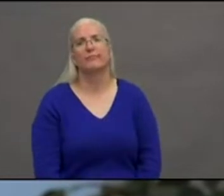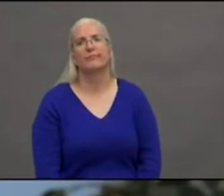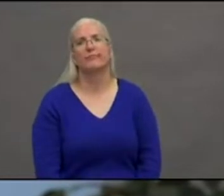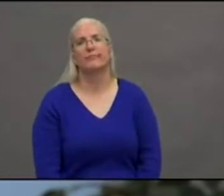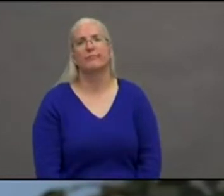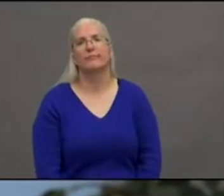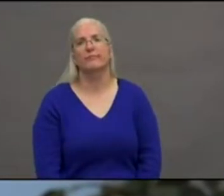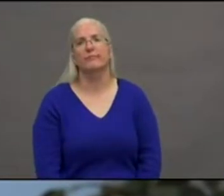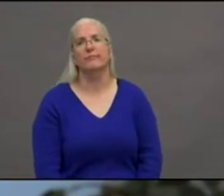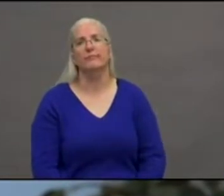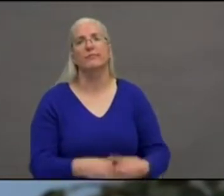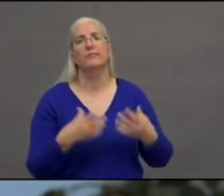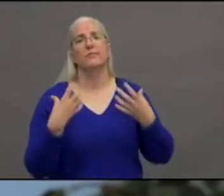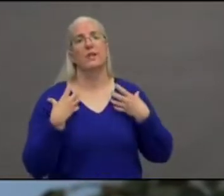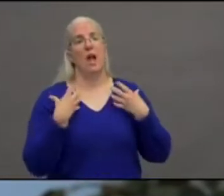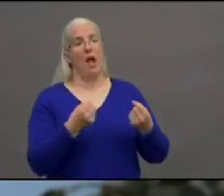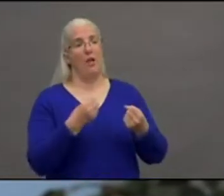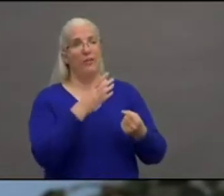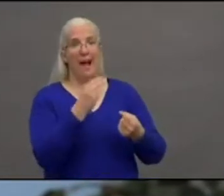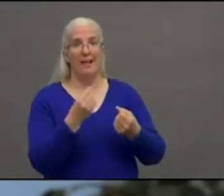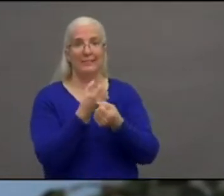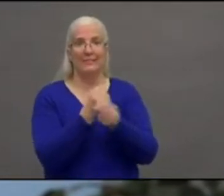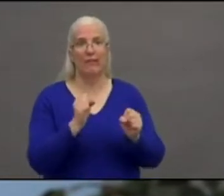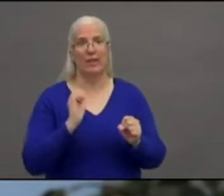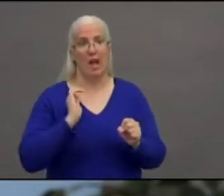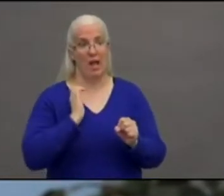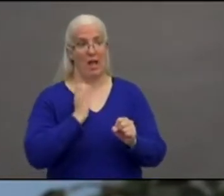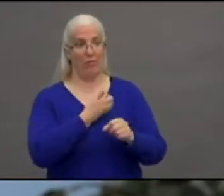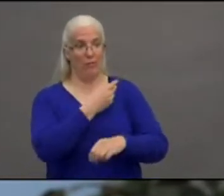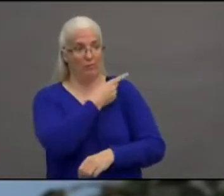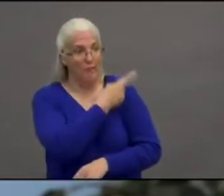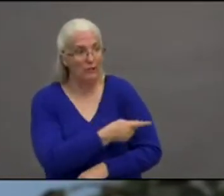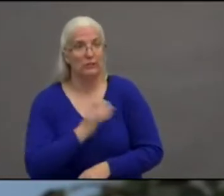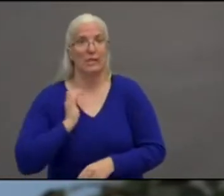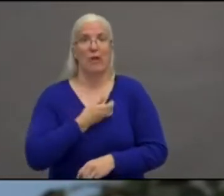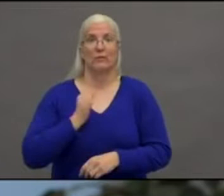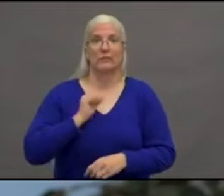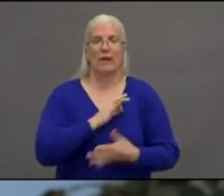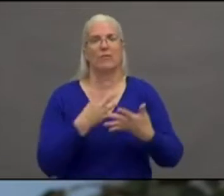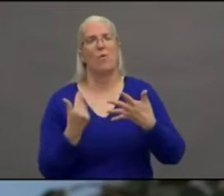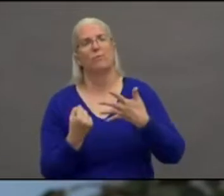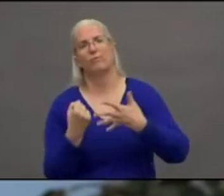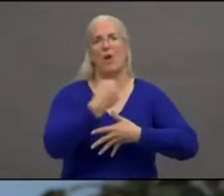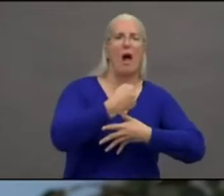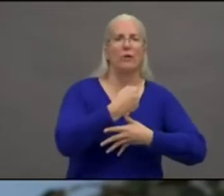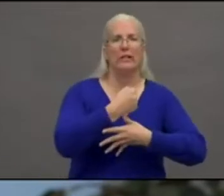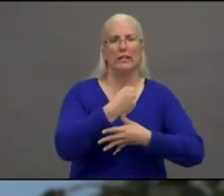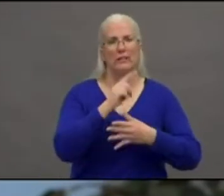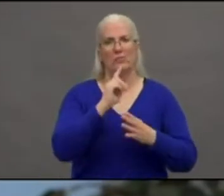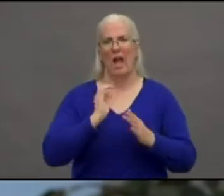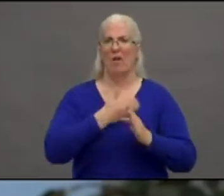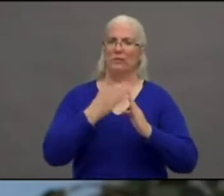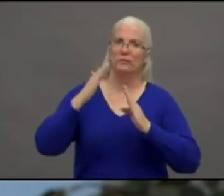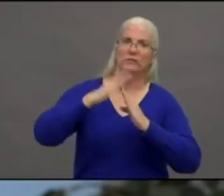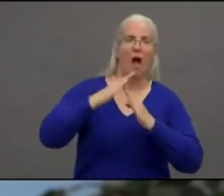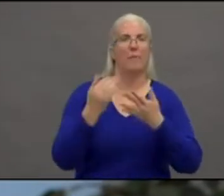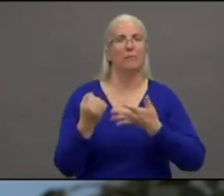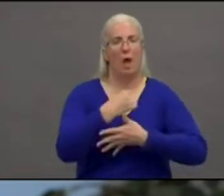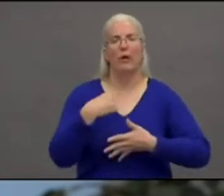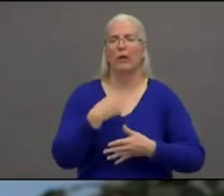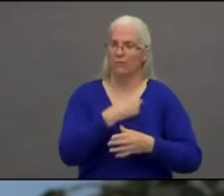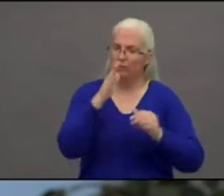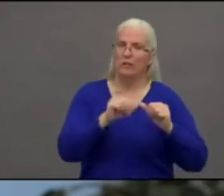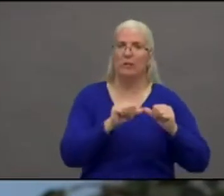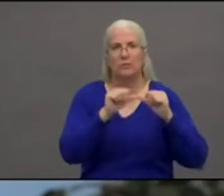The health and safety of our patients has always been our first priority. Our top priority, it has been and will continue to be so.